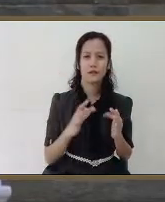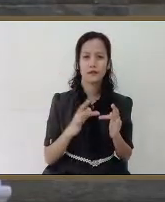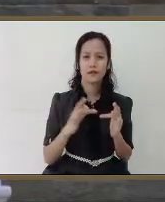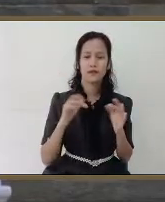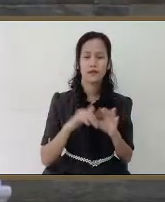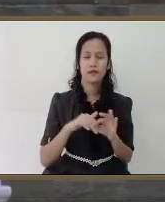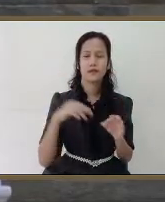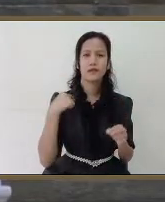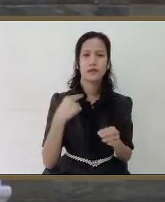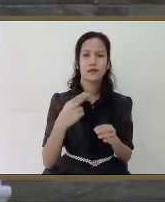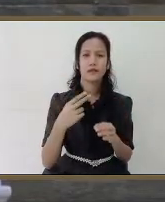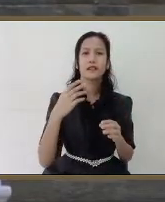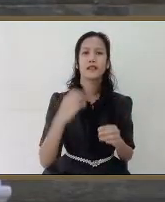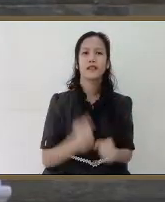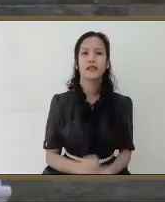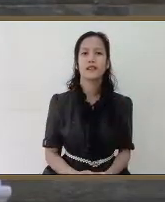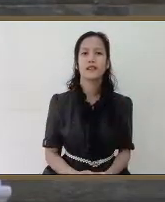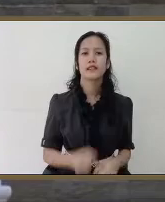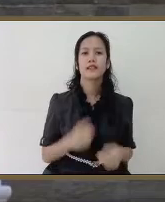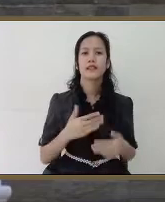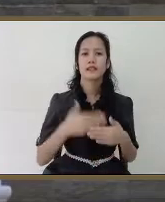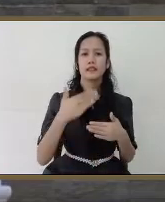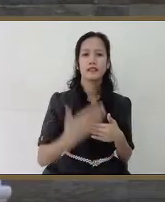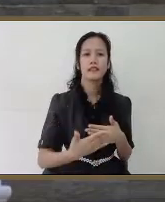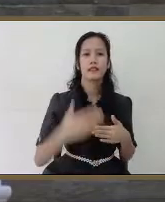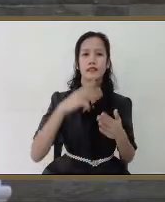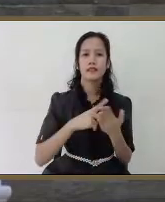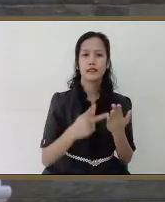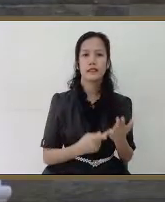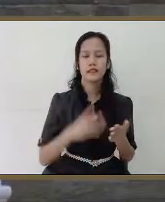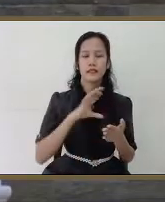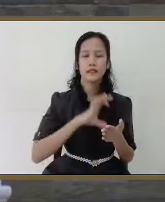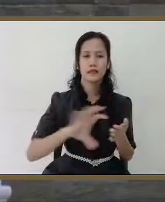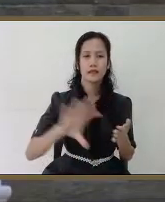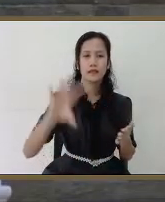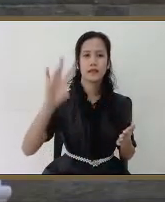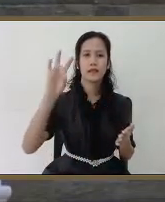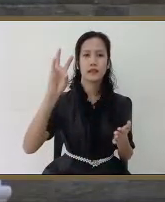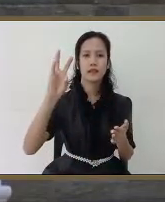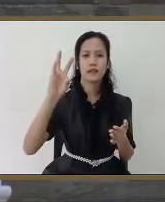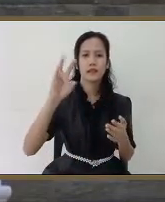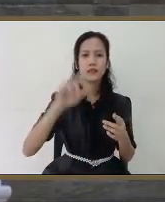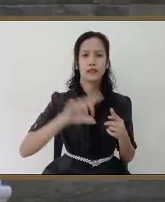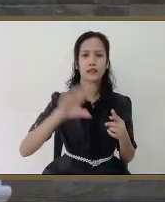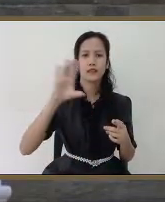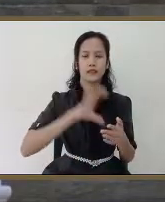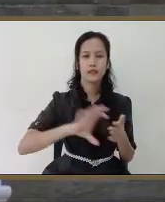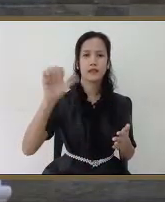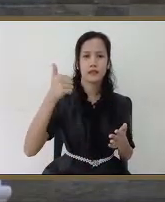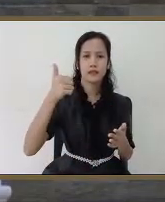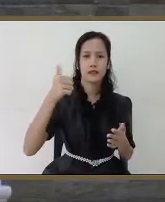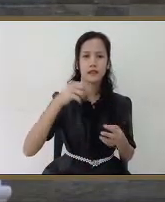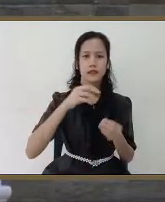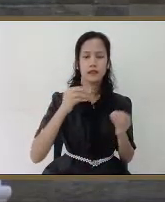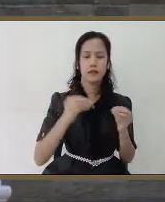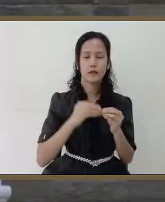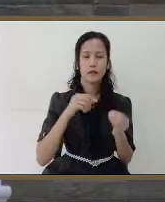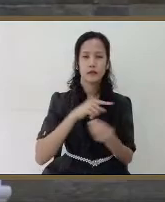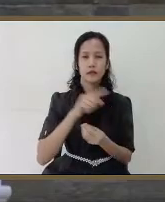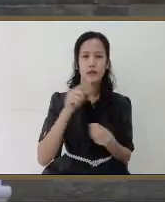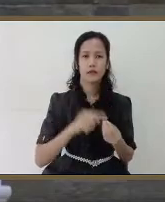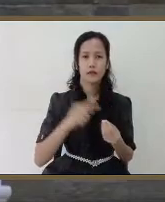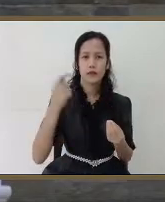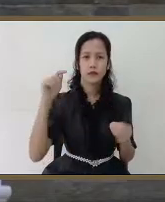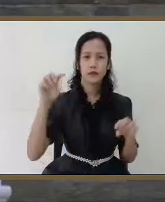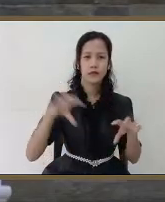6. The second part ng Book of Ezra, chapter 7 hanggang chapter 10, it is more about yung dealing